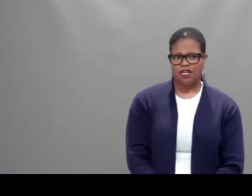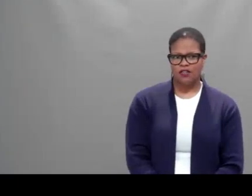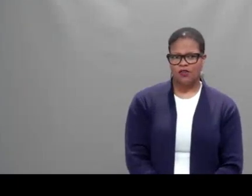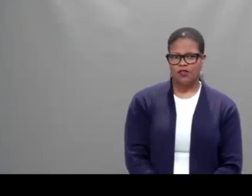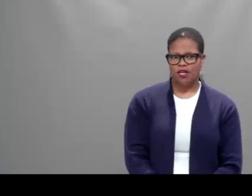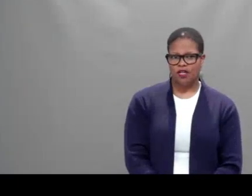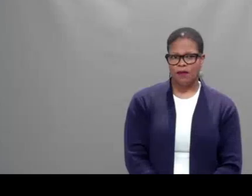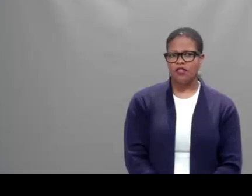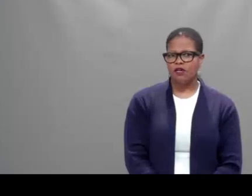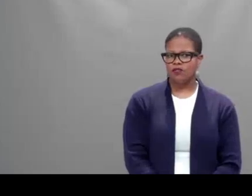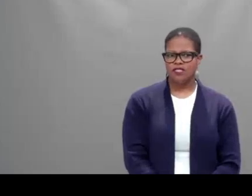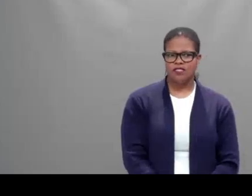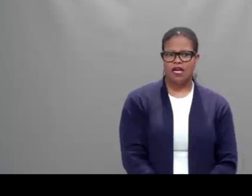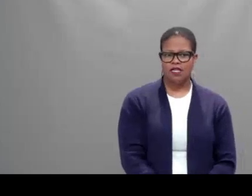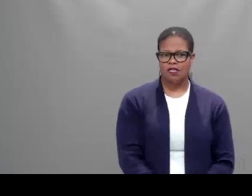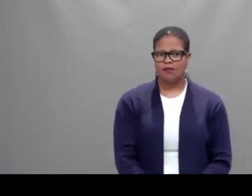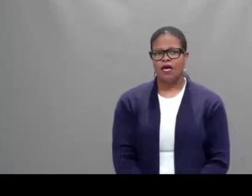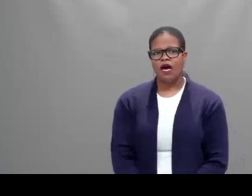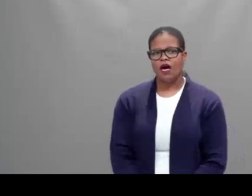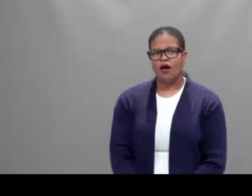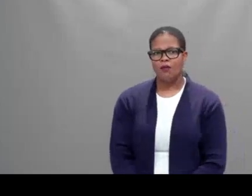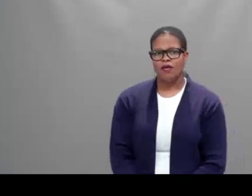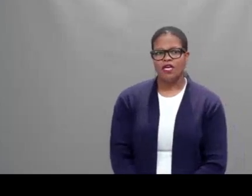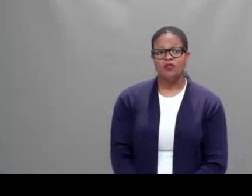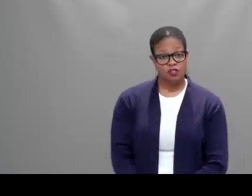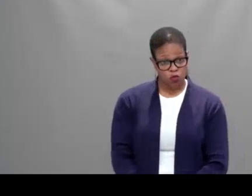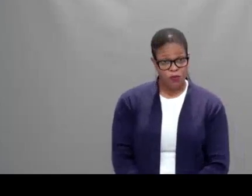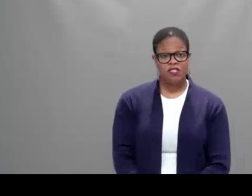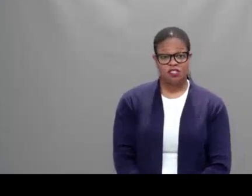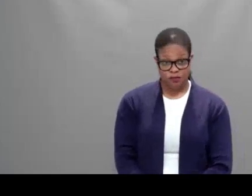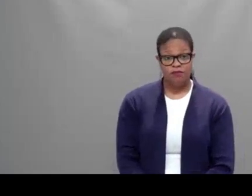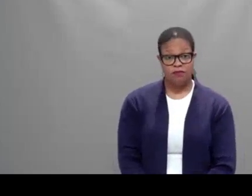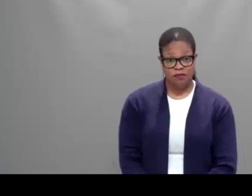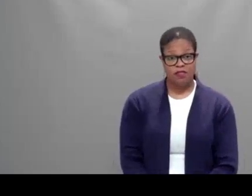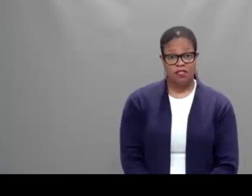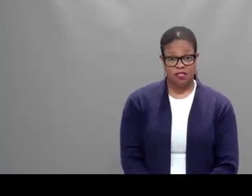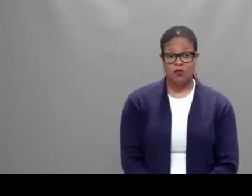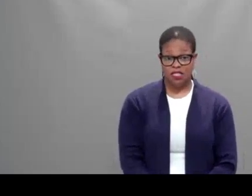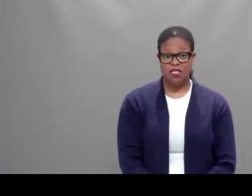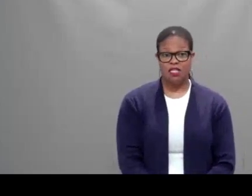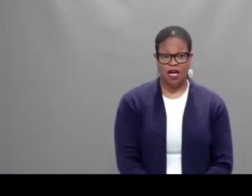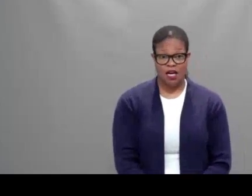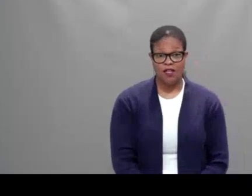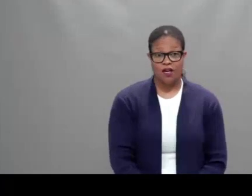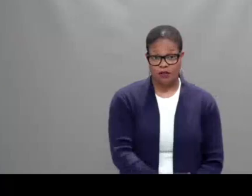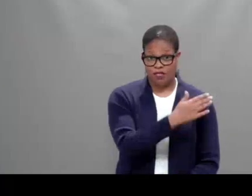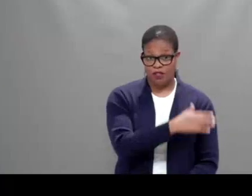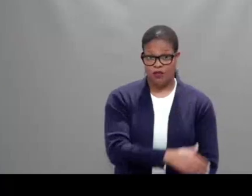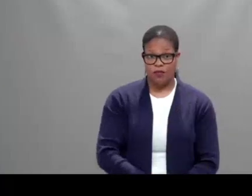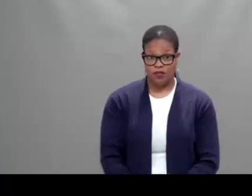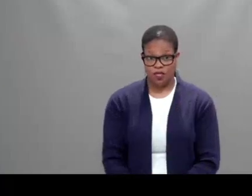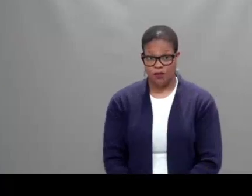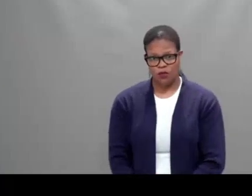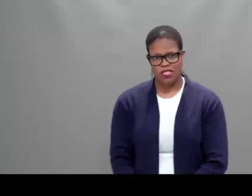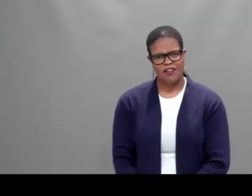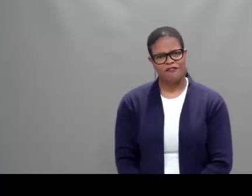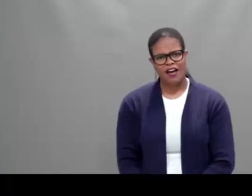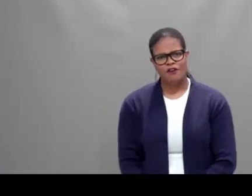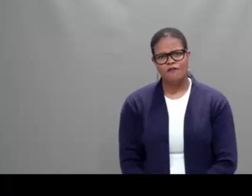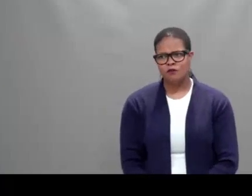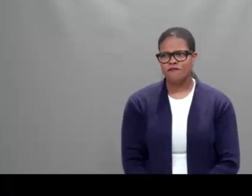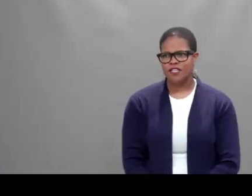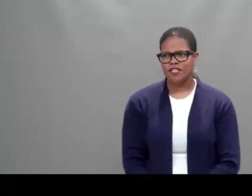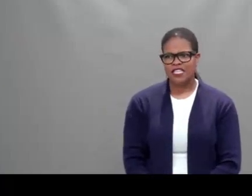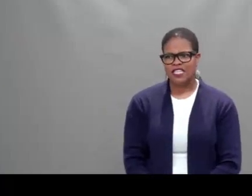And Gary's saying, I know who you're talking about. No, that's not him. It was a school position because it was in the other building, but it was